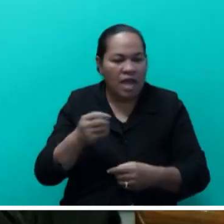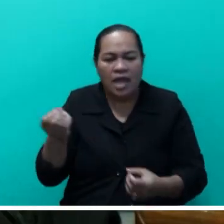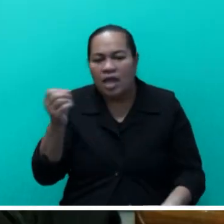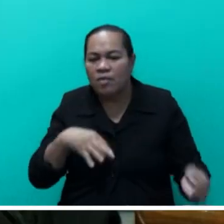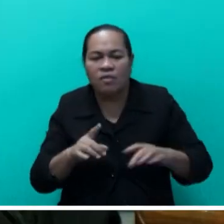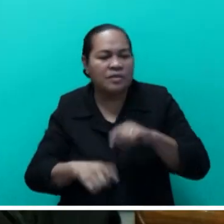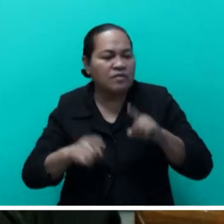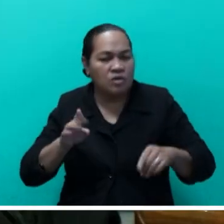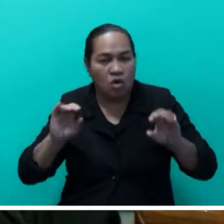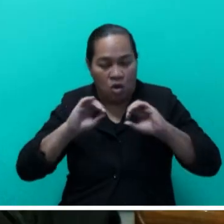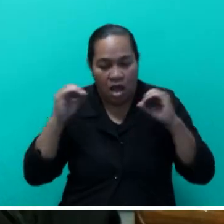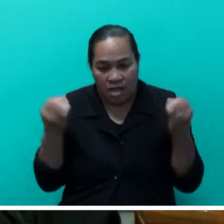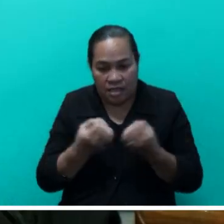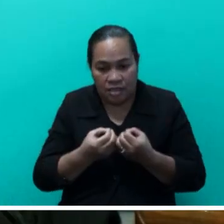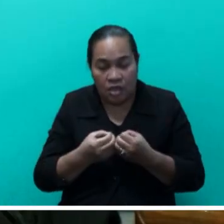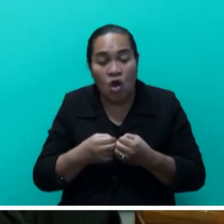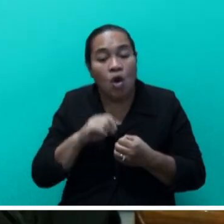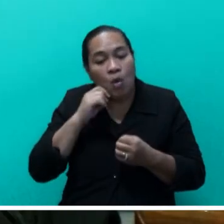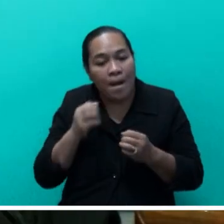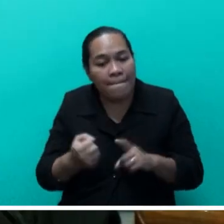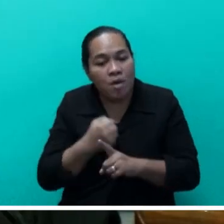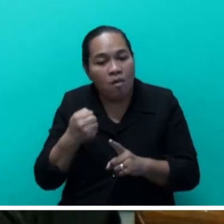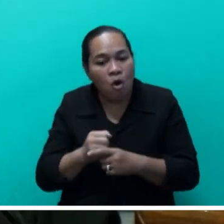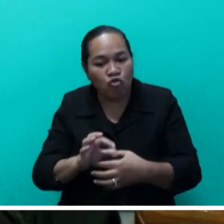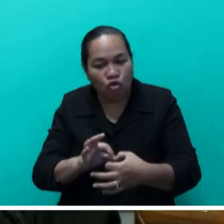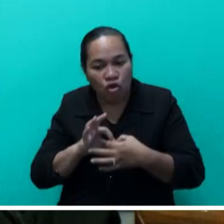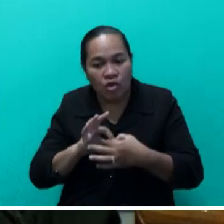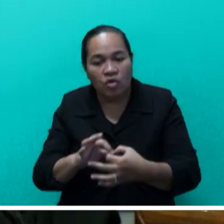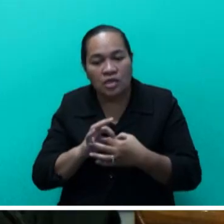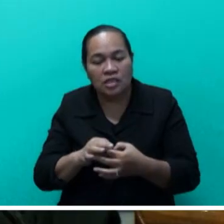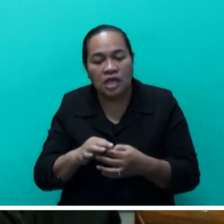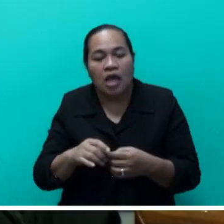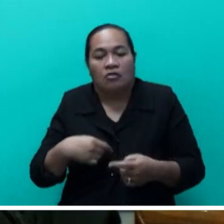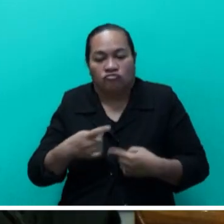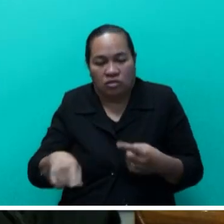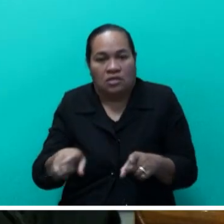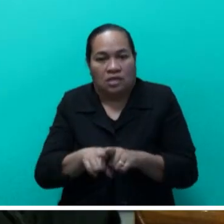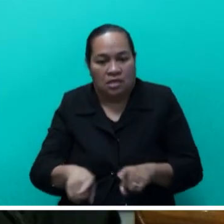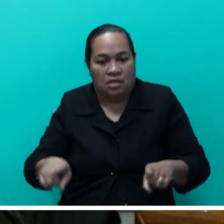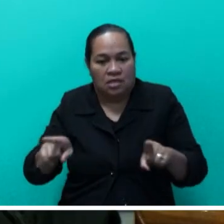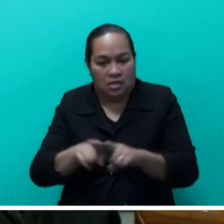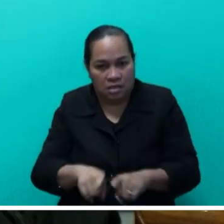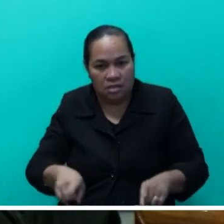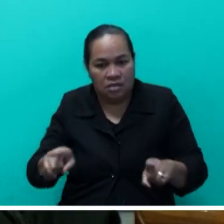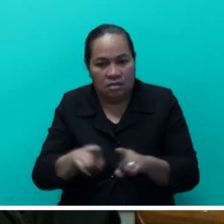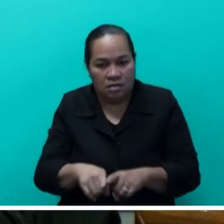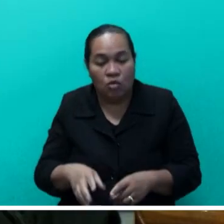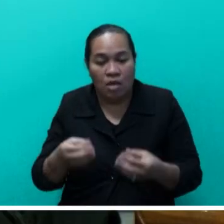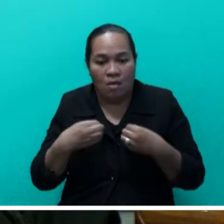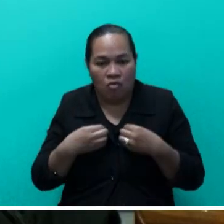the process promotes coherence and consistency, driving performance and fostering to a results-oriented